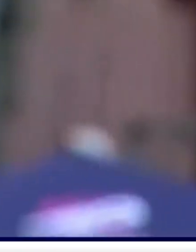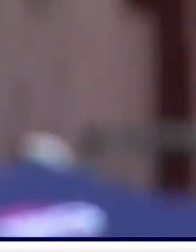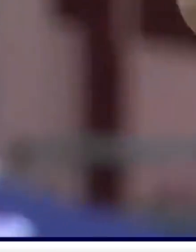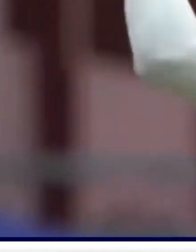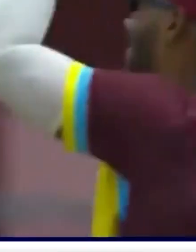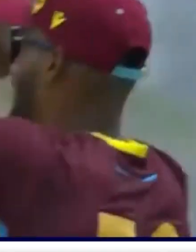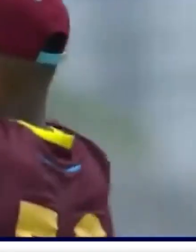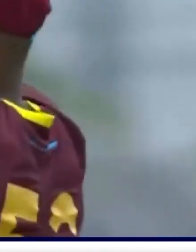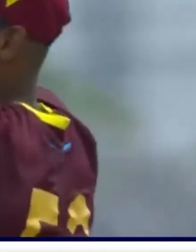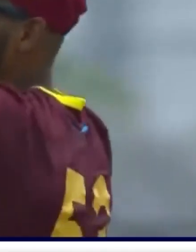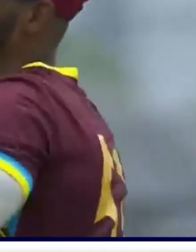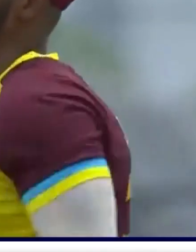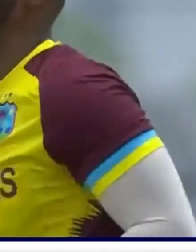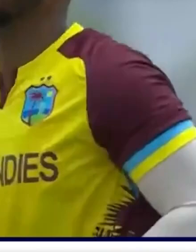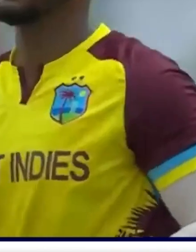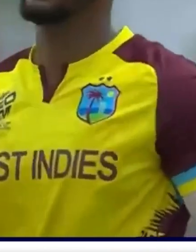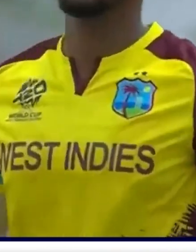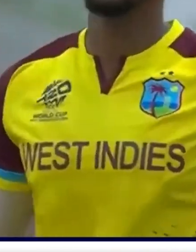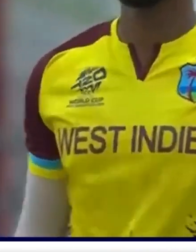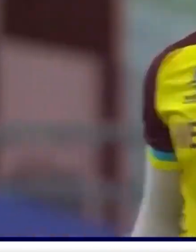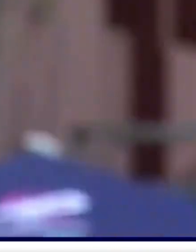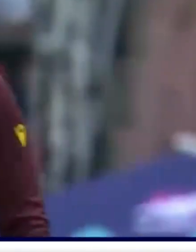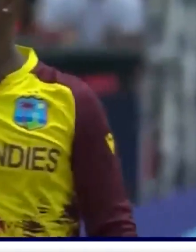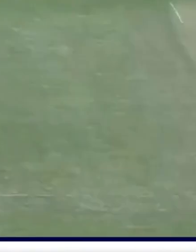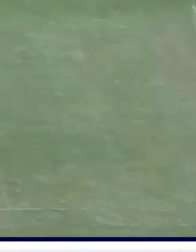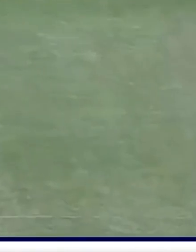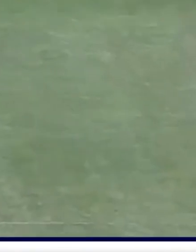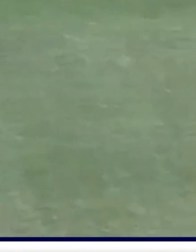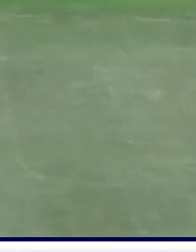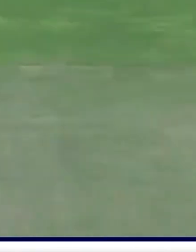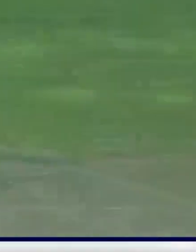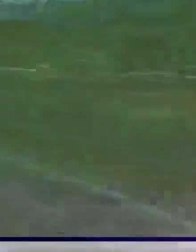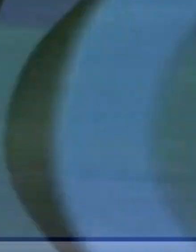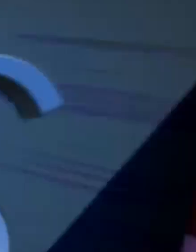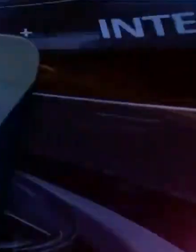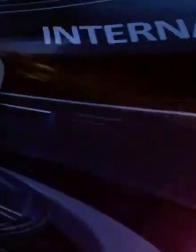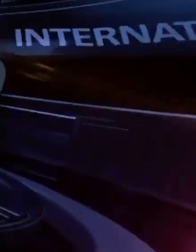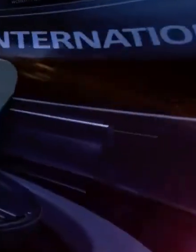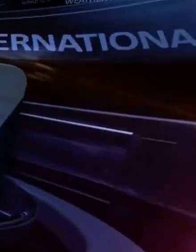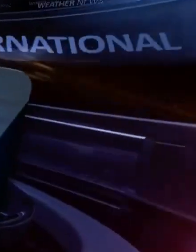in the Super 8 in tonight's ICC World Cup matchup.